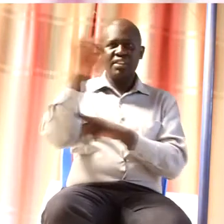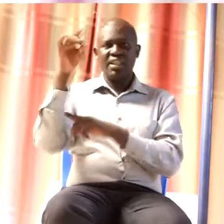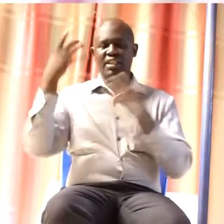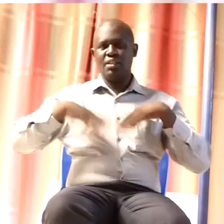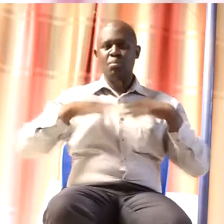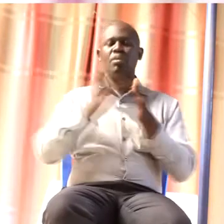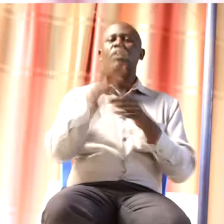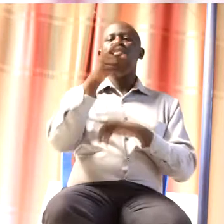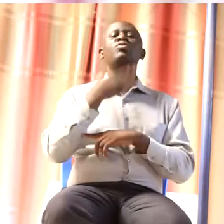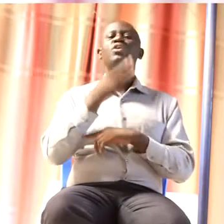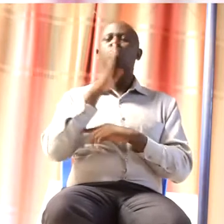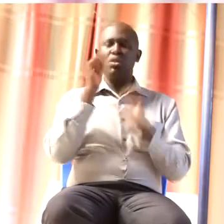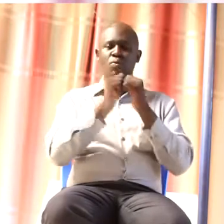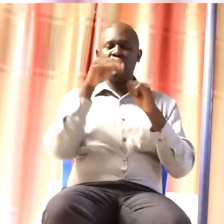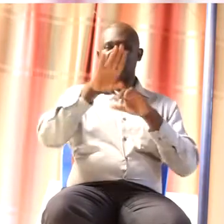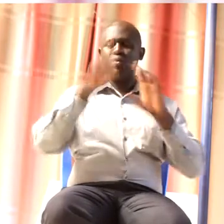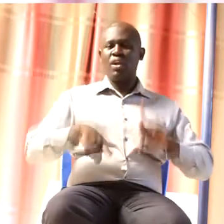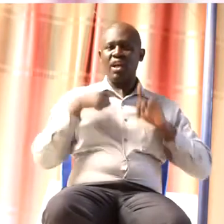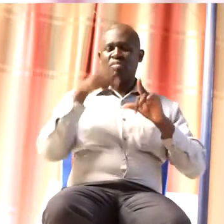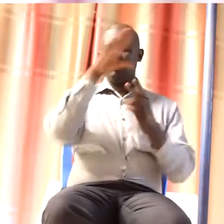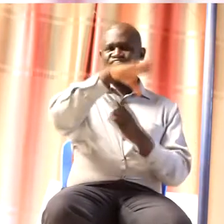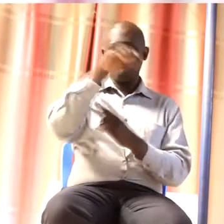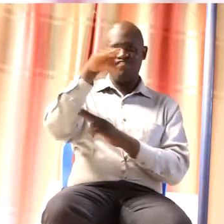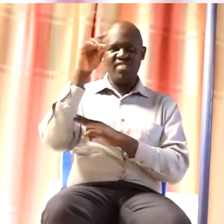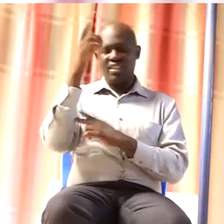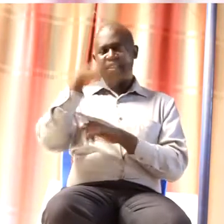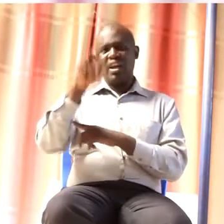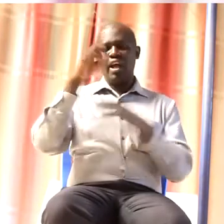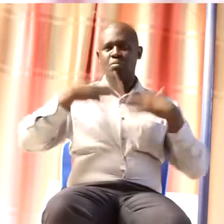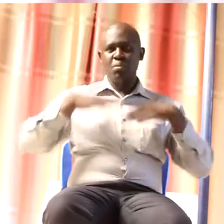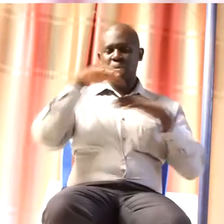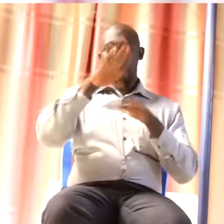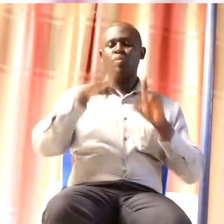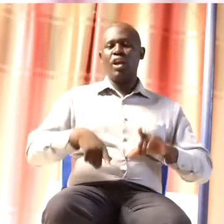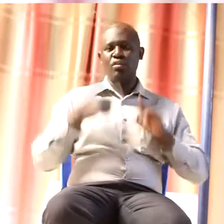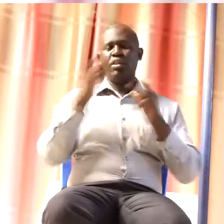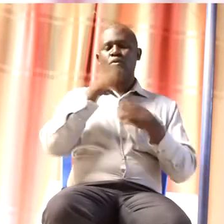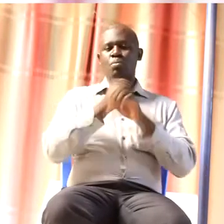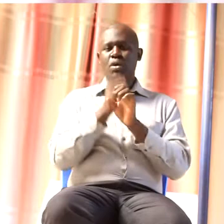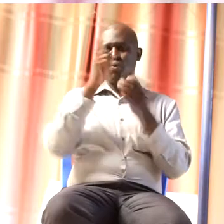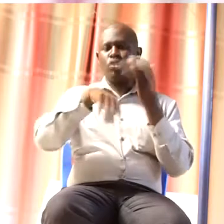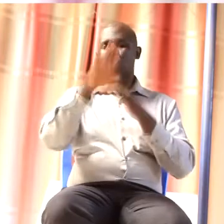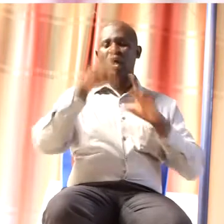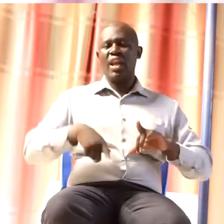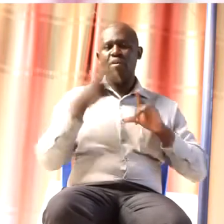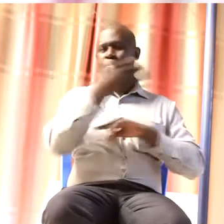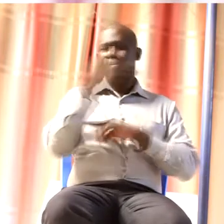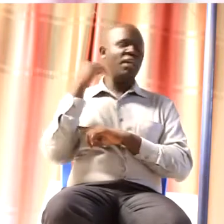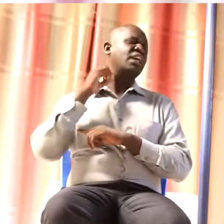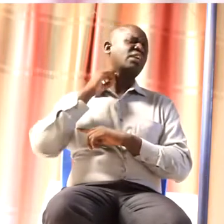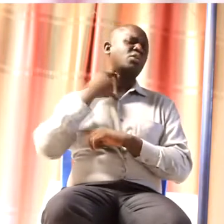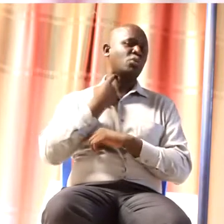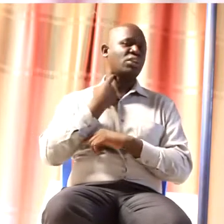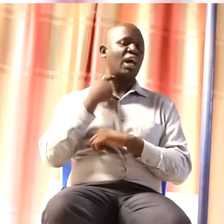you want to be with in your life. Select the right people in your life, and they will make your life better and sweeter.